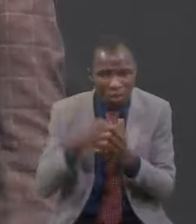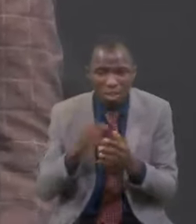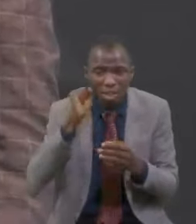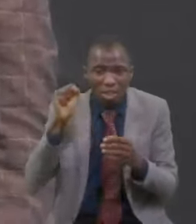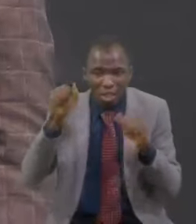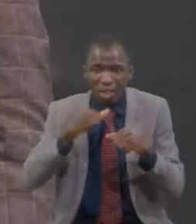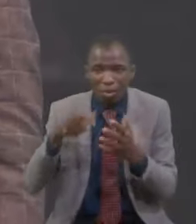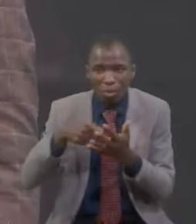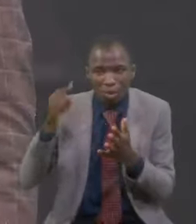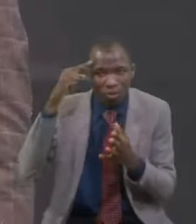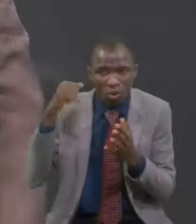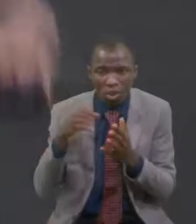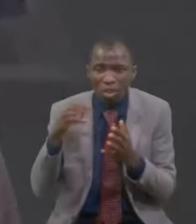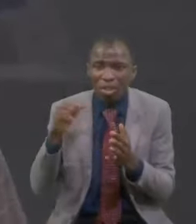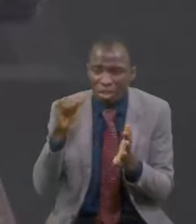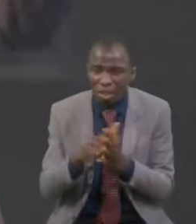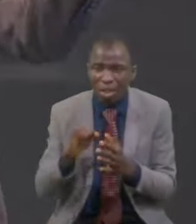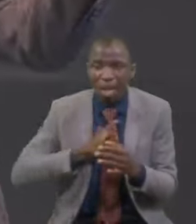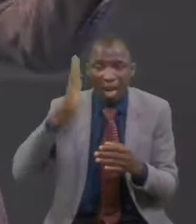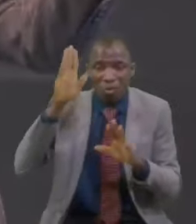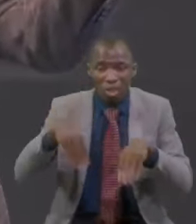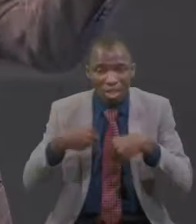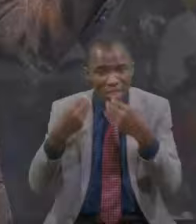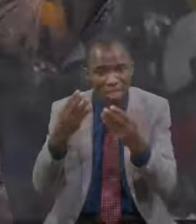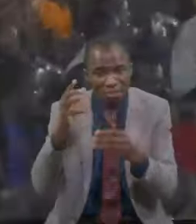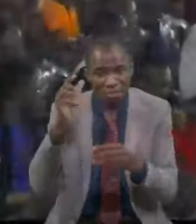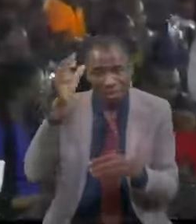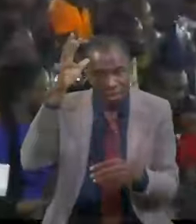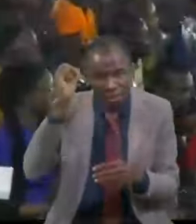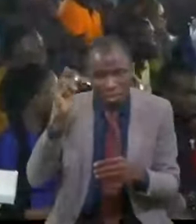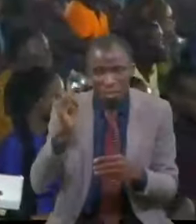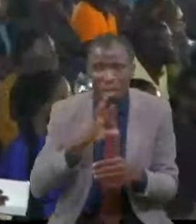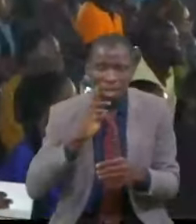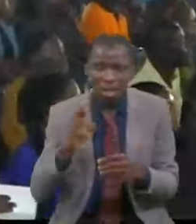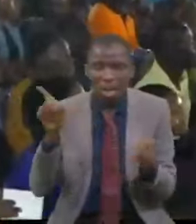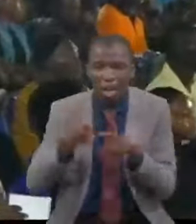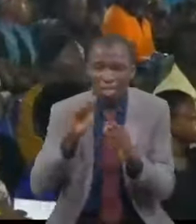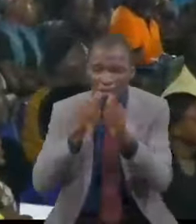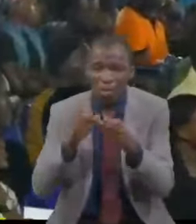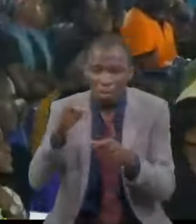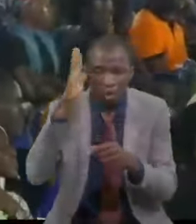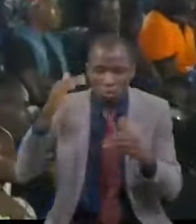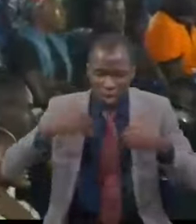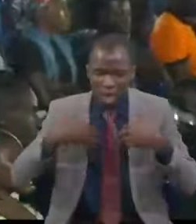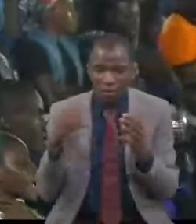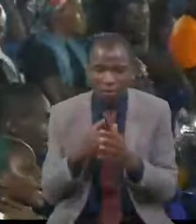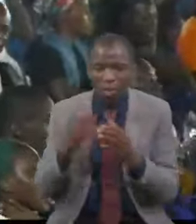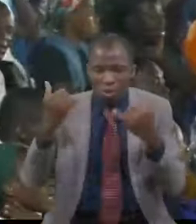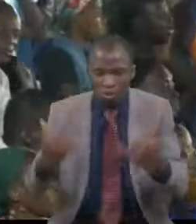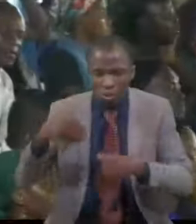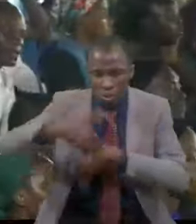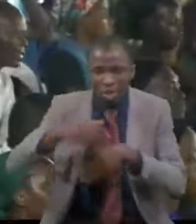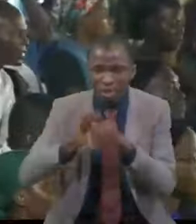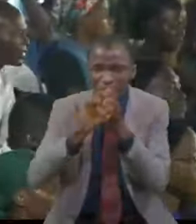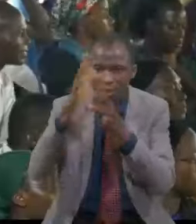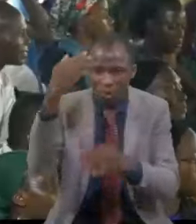I will give him as a gift. You have it tonight. I said you have it tonight.